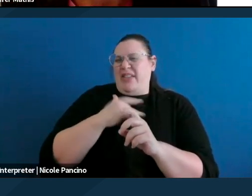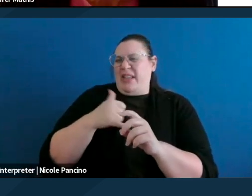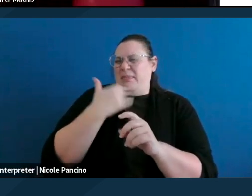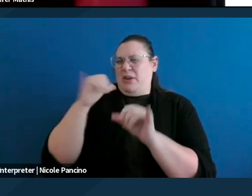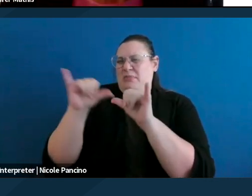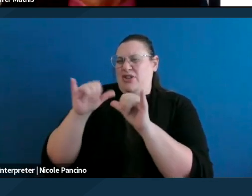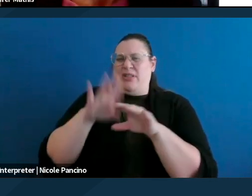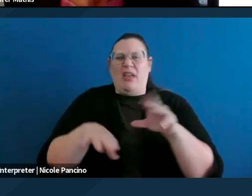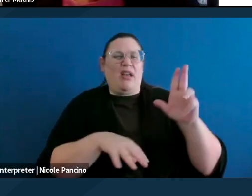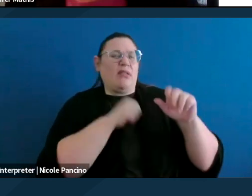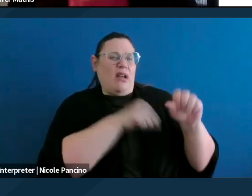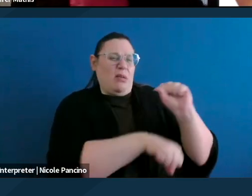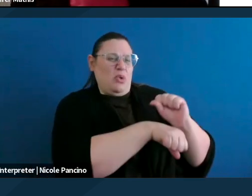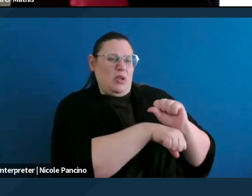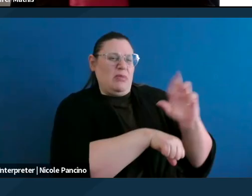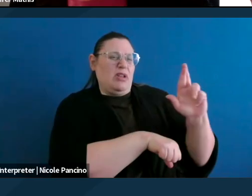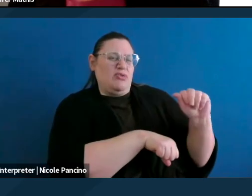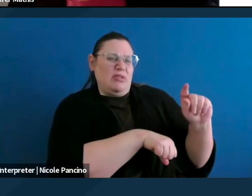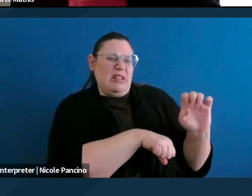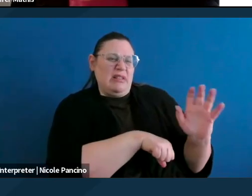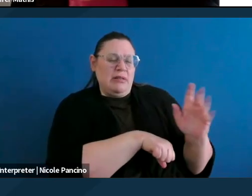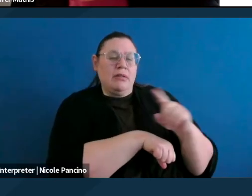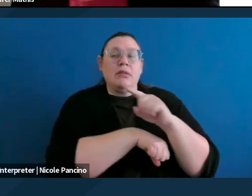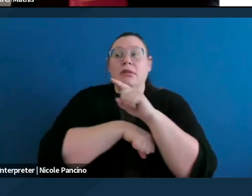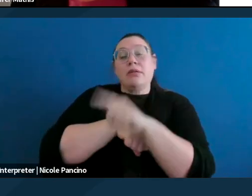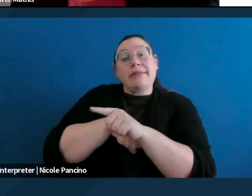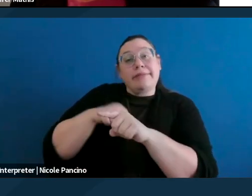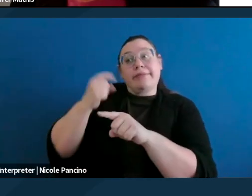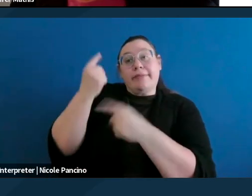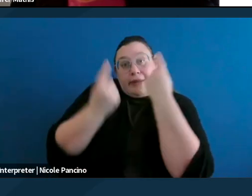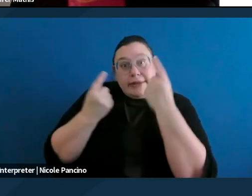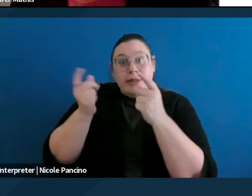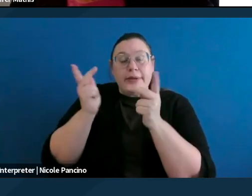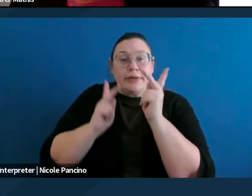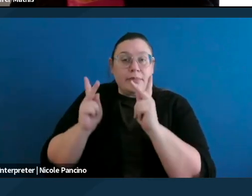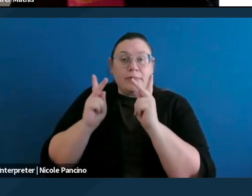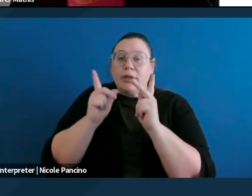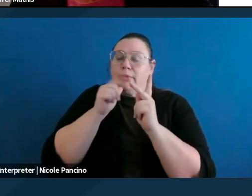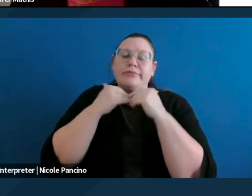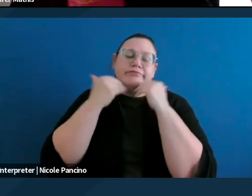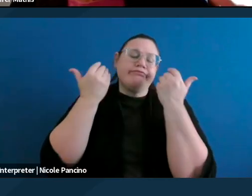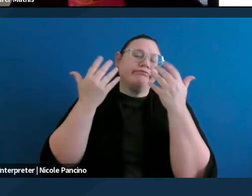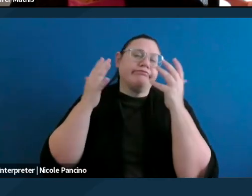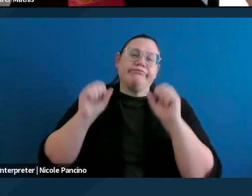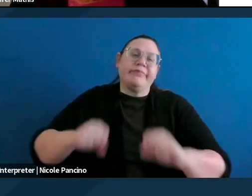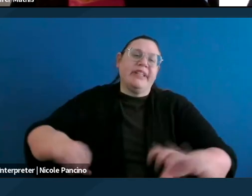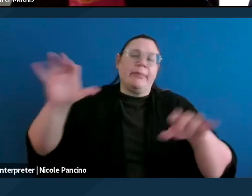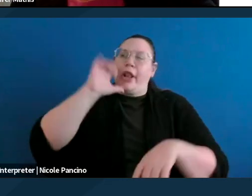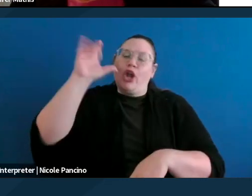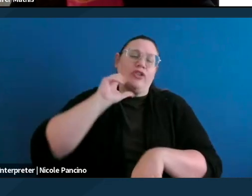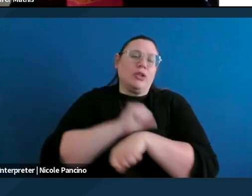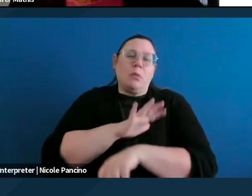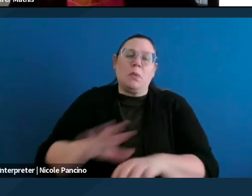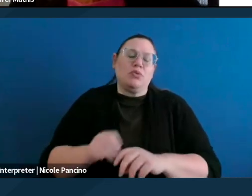the unemployment rate, in that it takes into account people who have given up looking for a job,